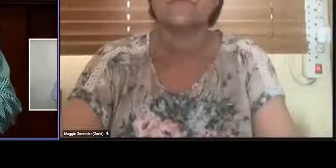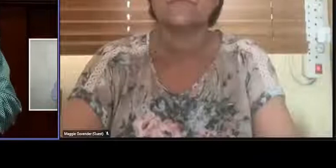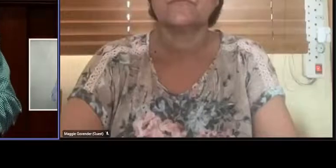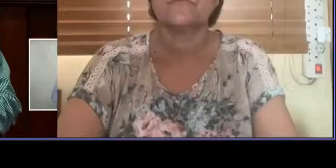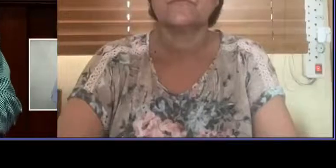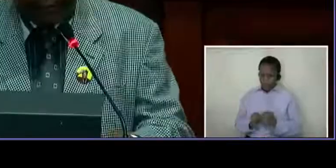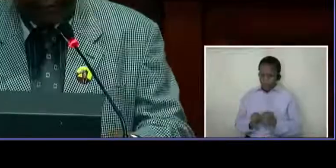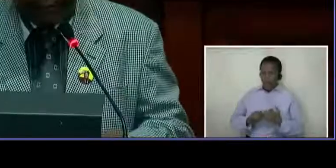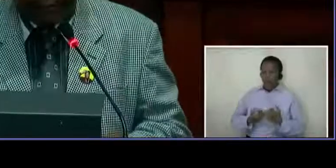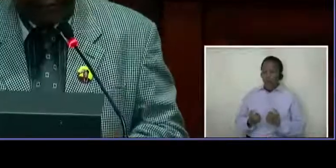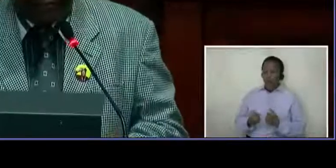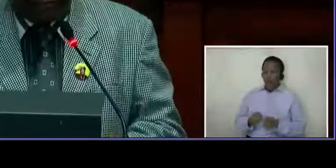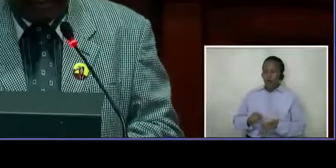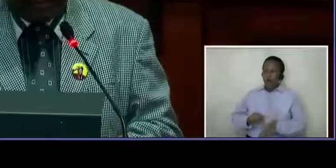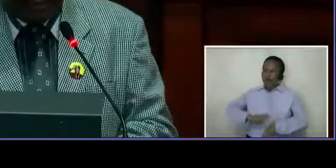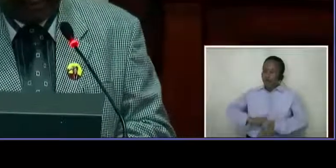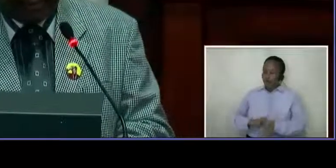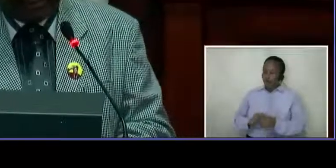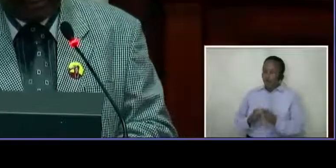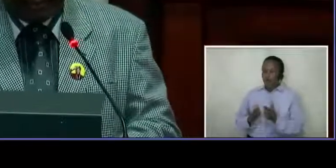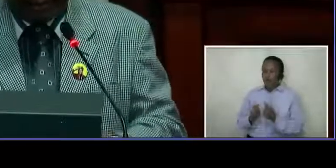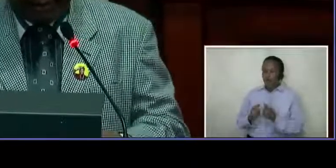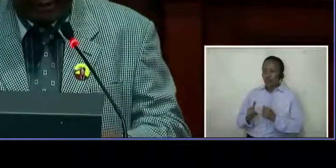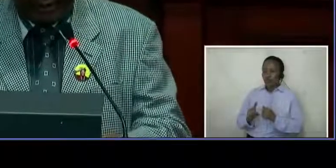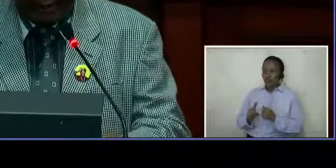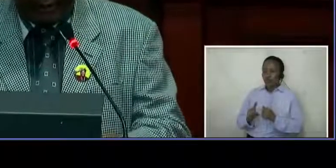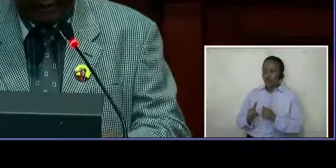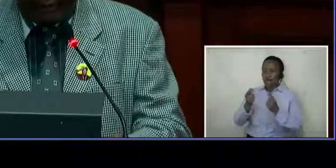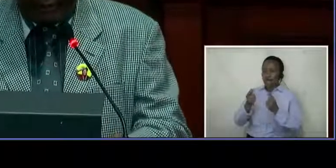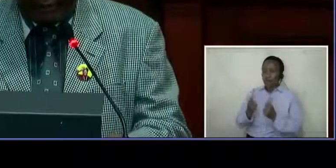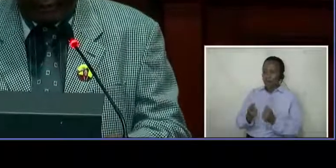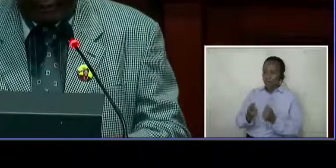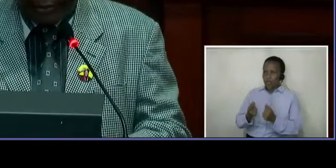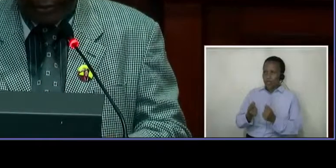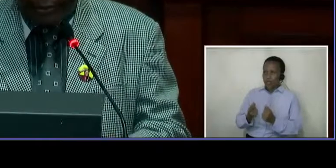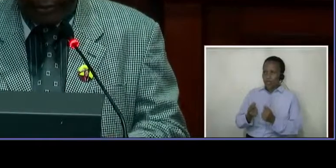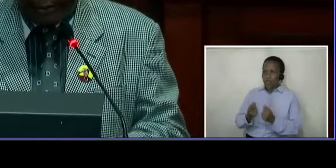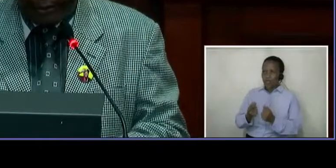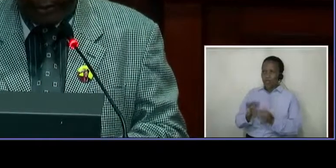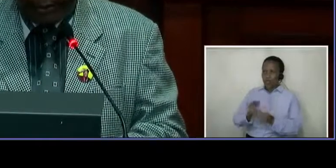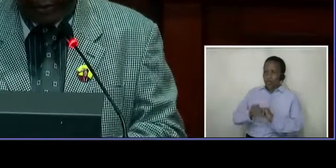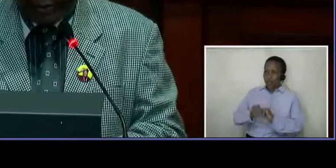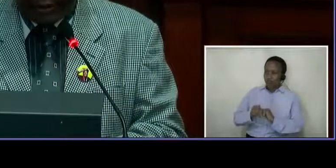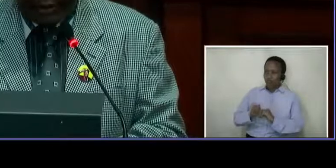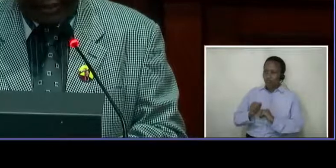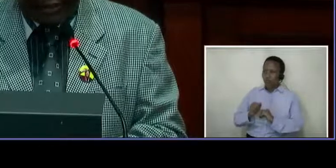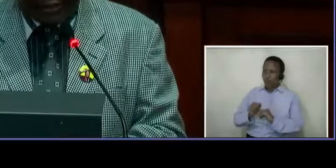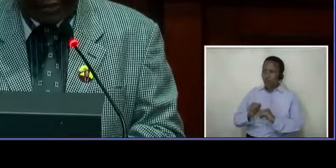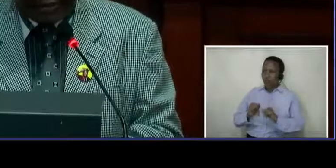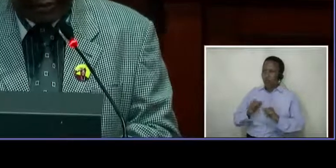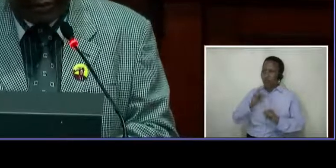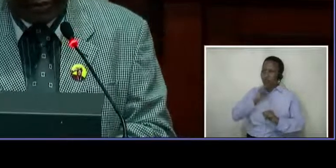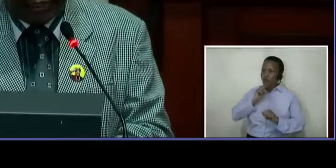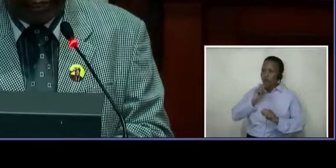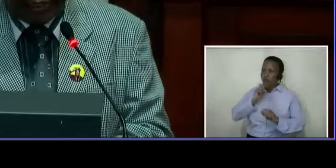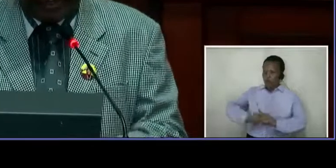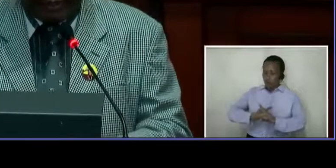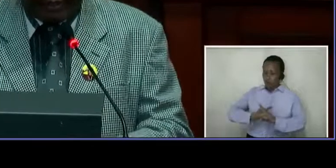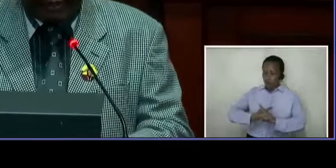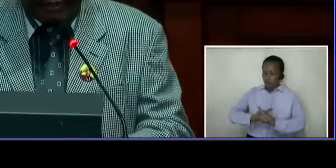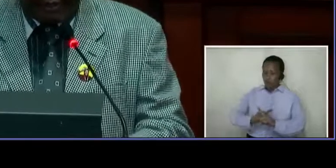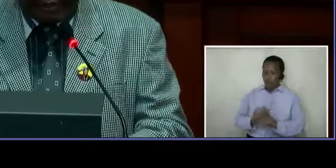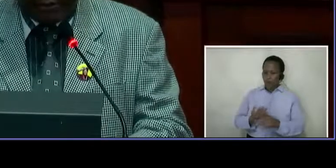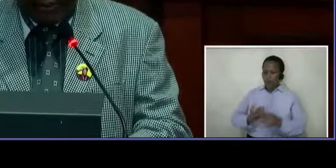of enactment of laws to prevent council funds from being misappropriated. Council funds should not be utilized to address any issues that do not